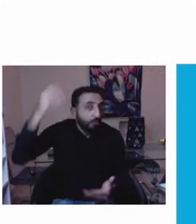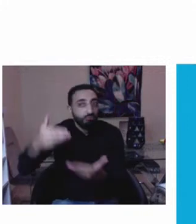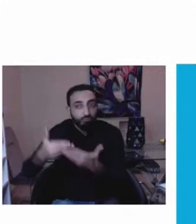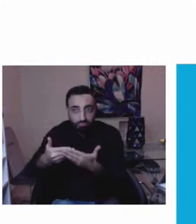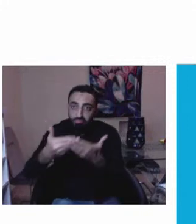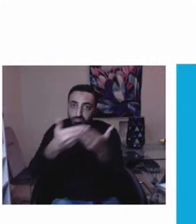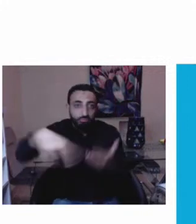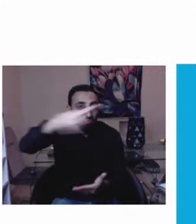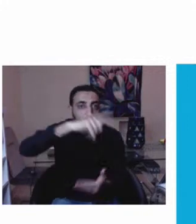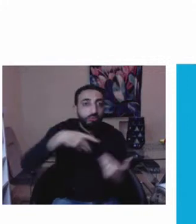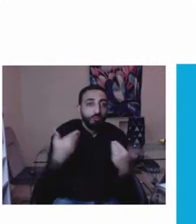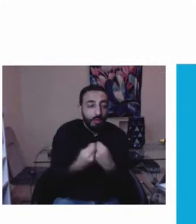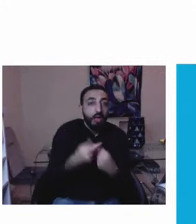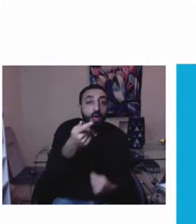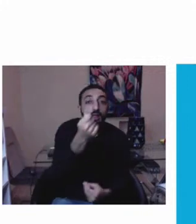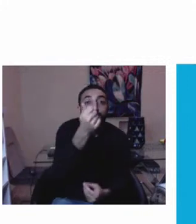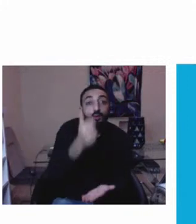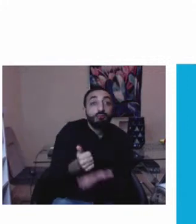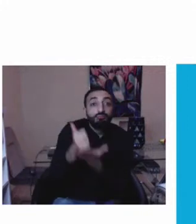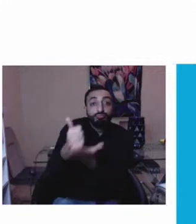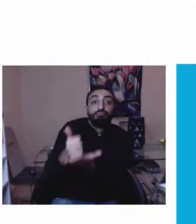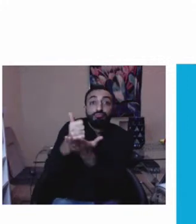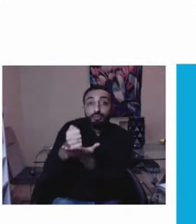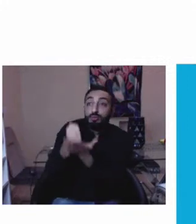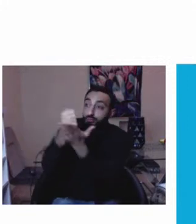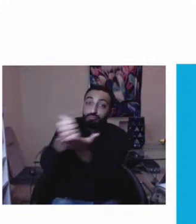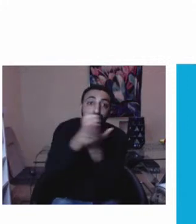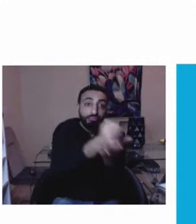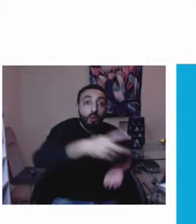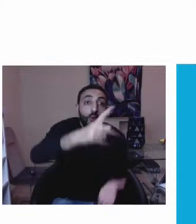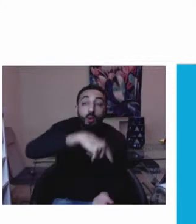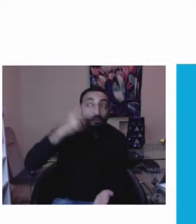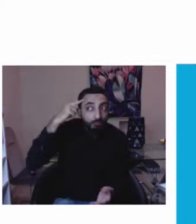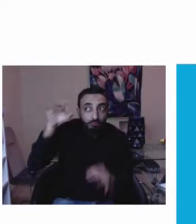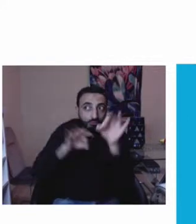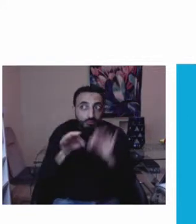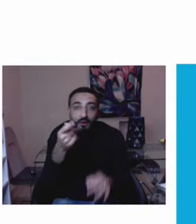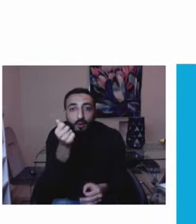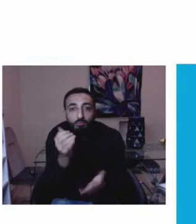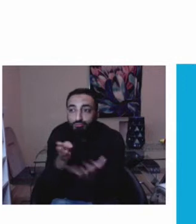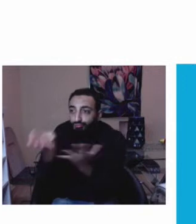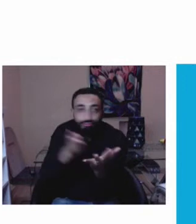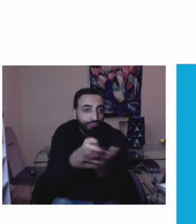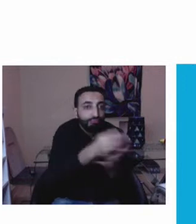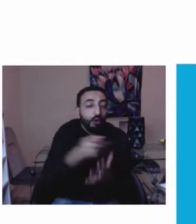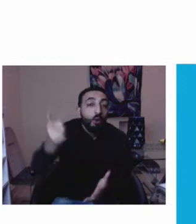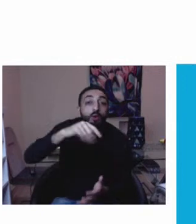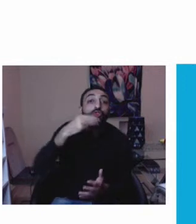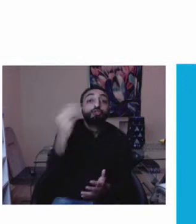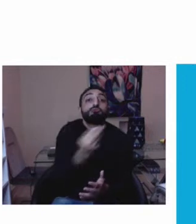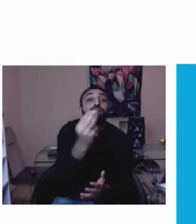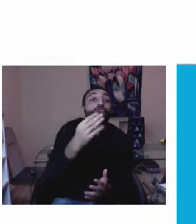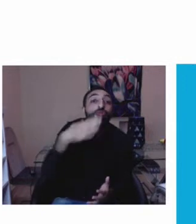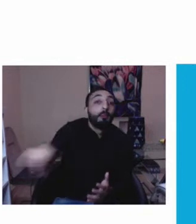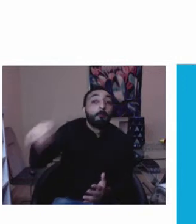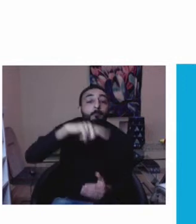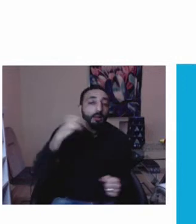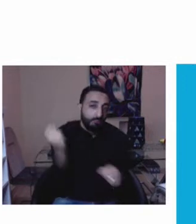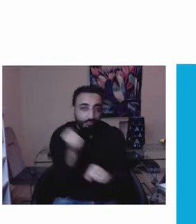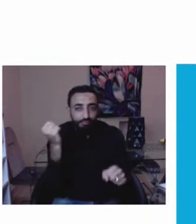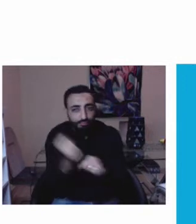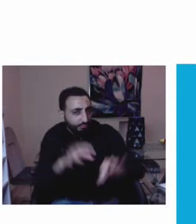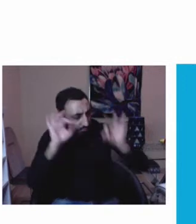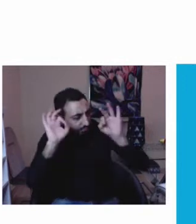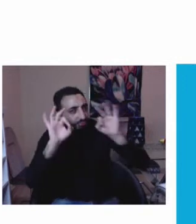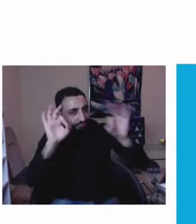be informed and proactively take part and influence those decision-making. So thank you very much. I think there is